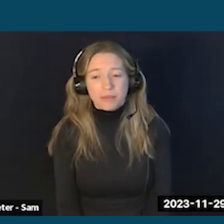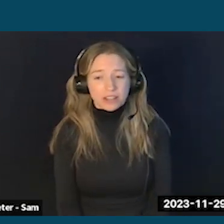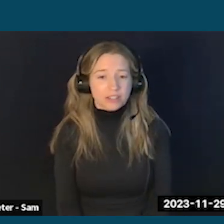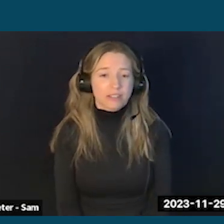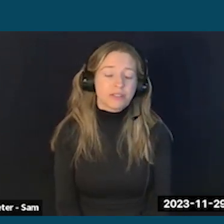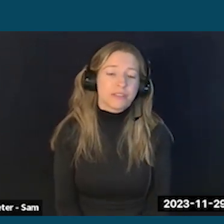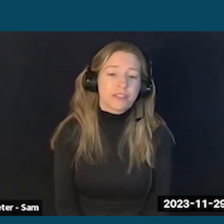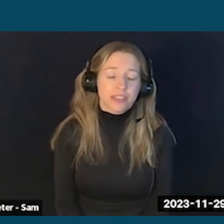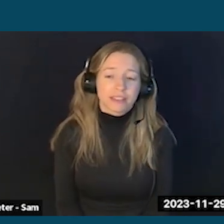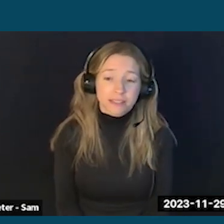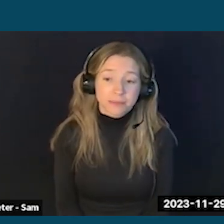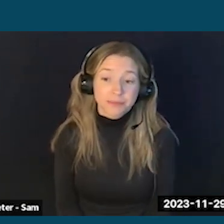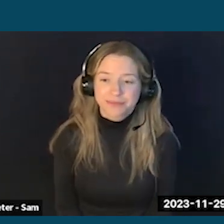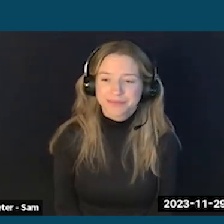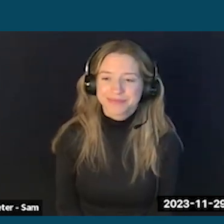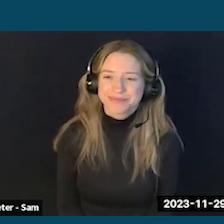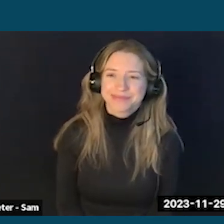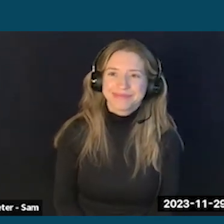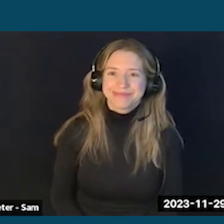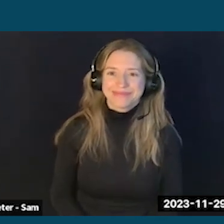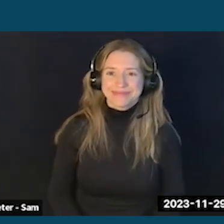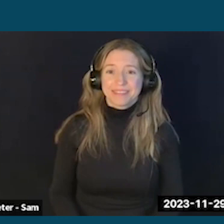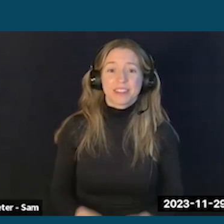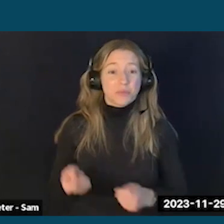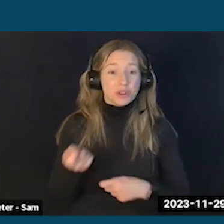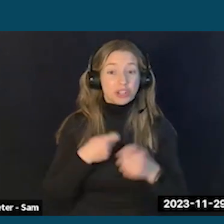different accommodations for different things.